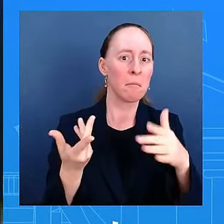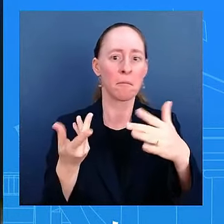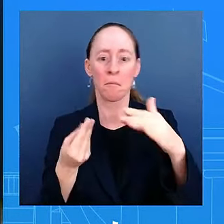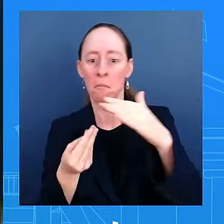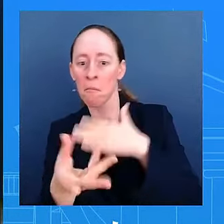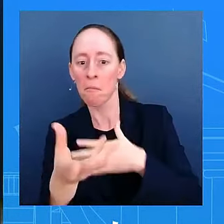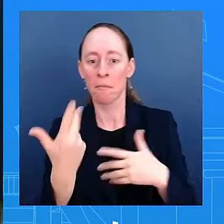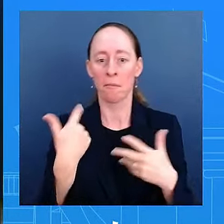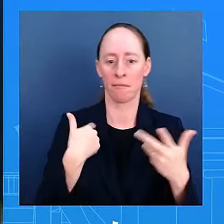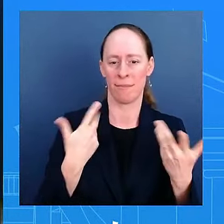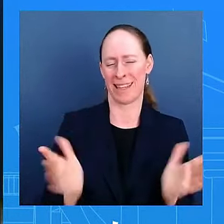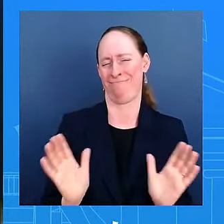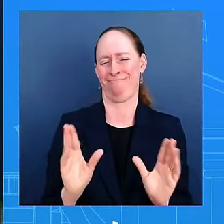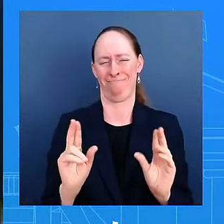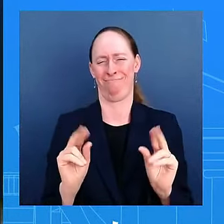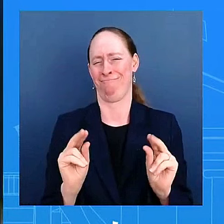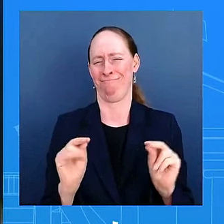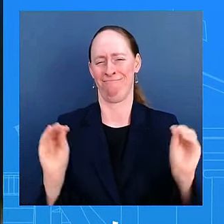Iranians.